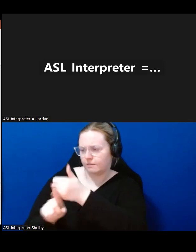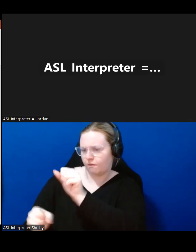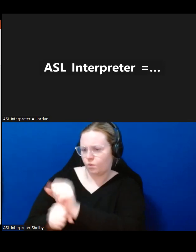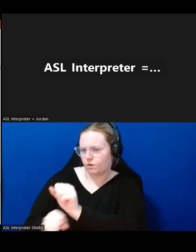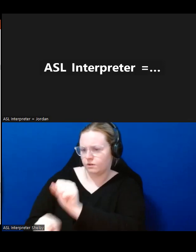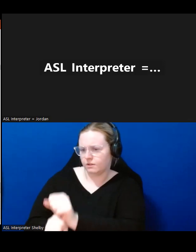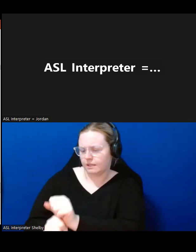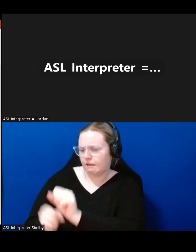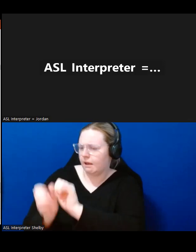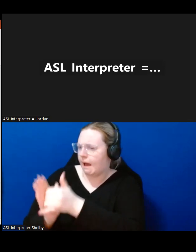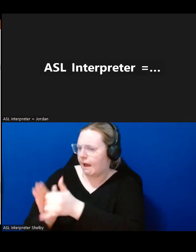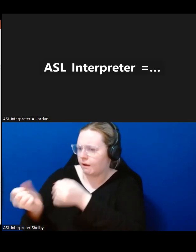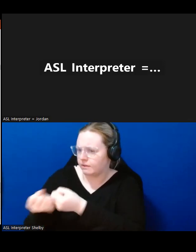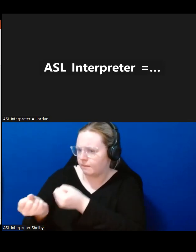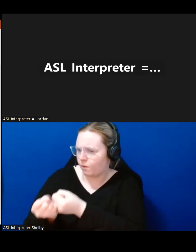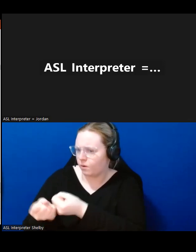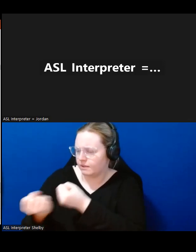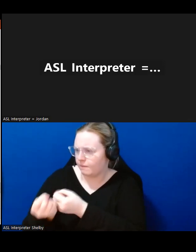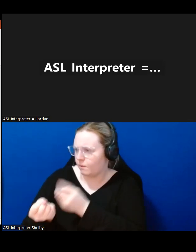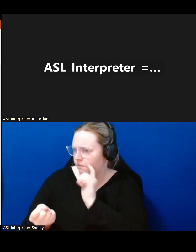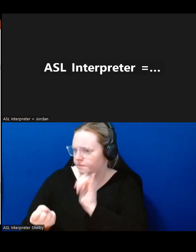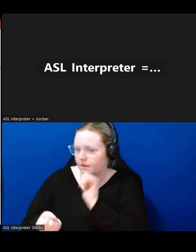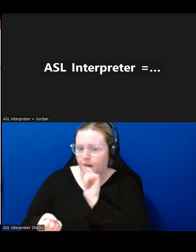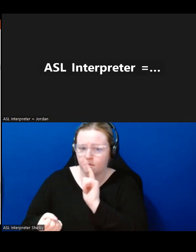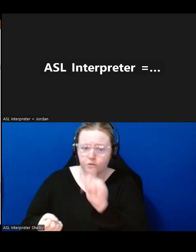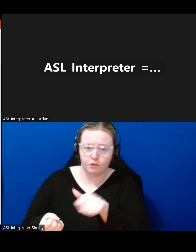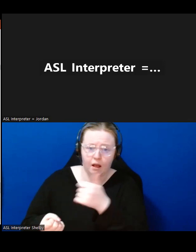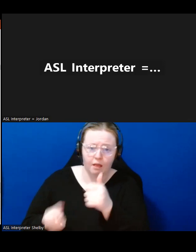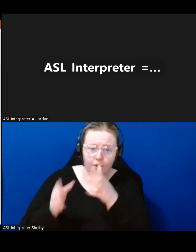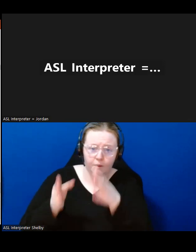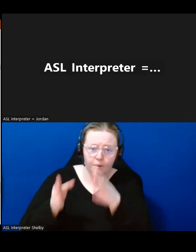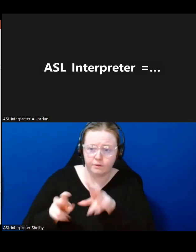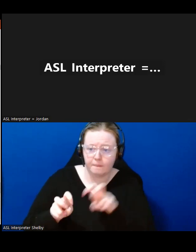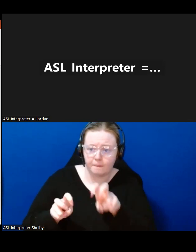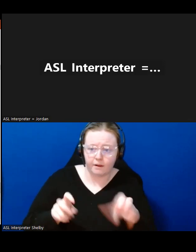what way you mean that, and I don't know if anybody else on the panel could jump in there, but